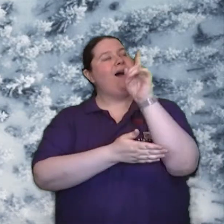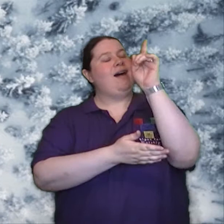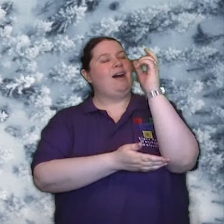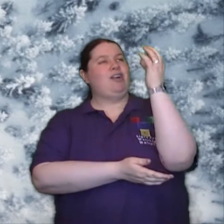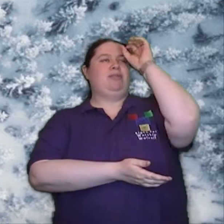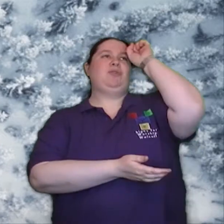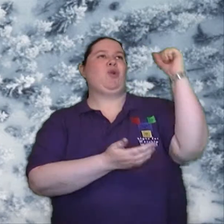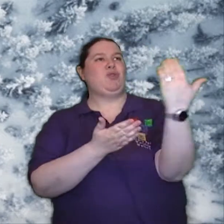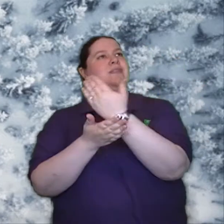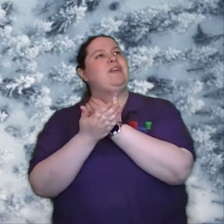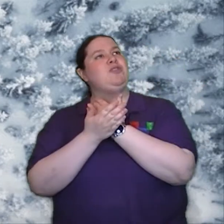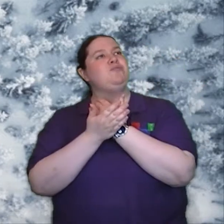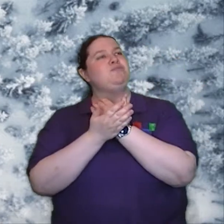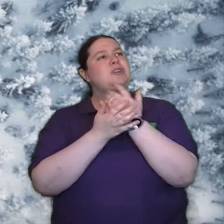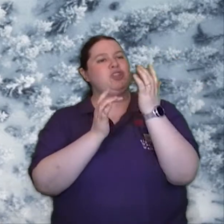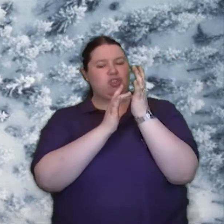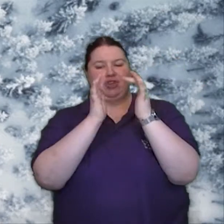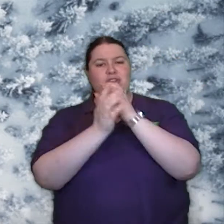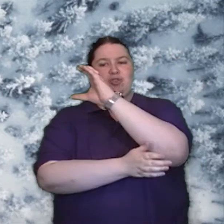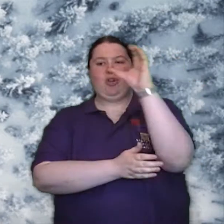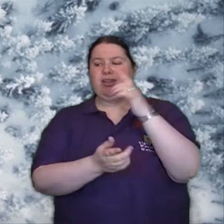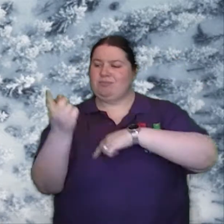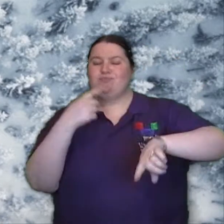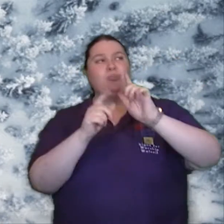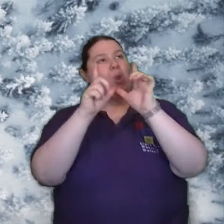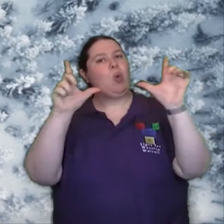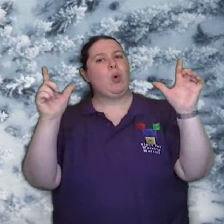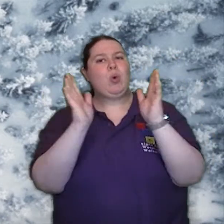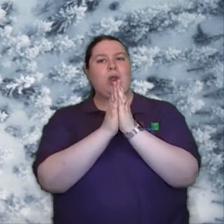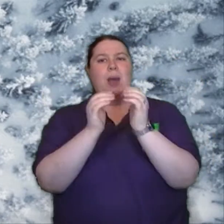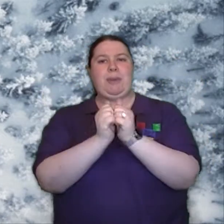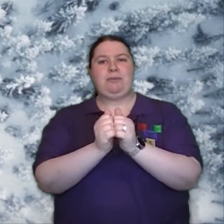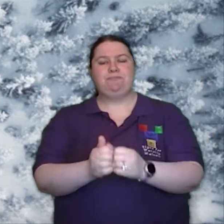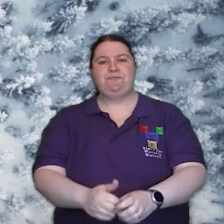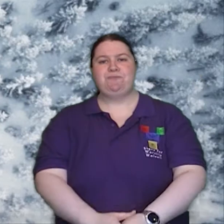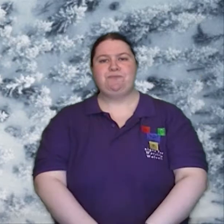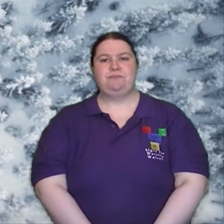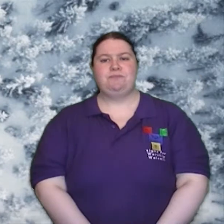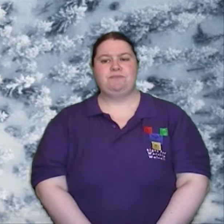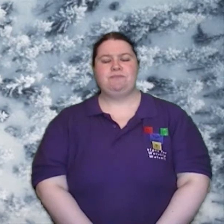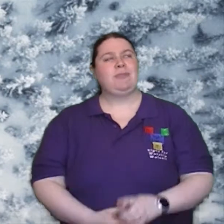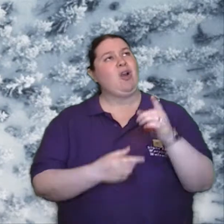joy of your salvation. Through Jesus Christ, our Lord. Amen.